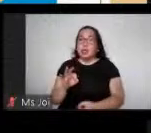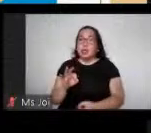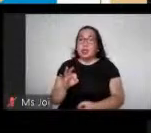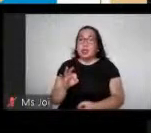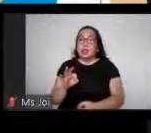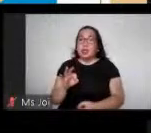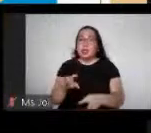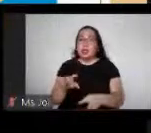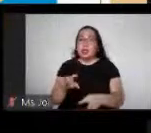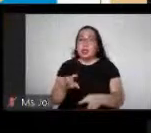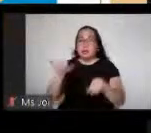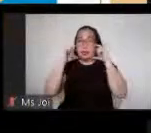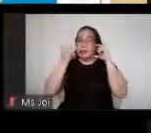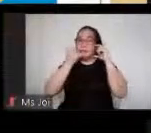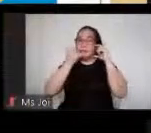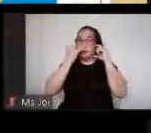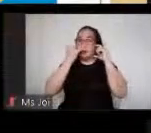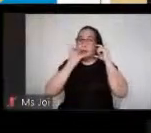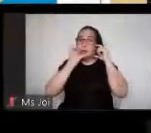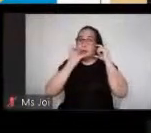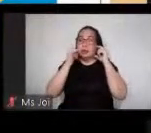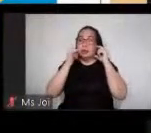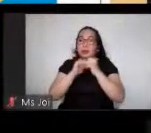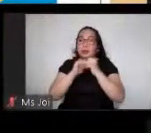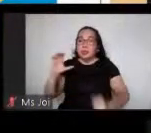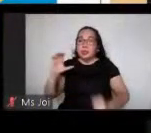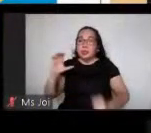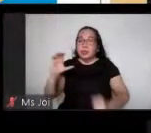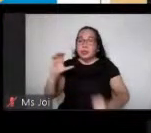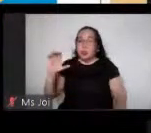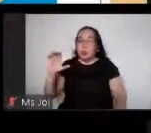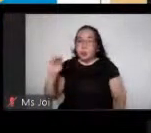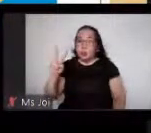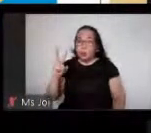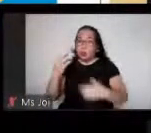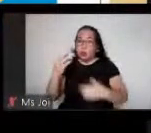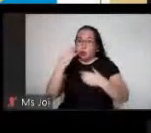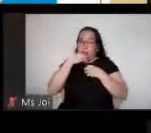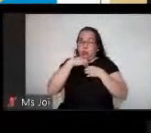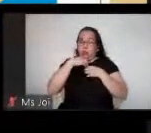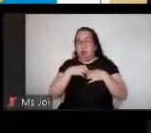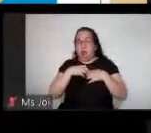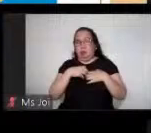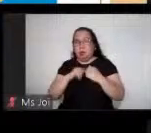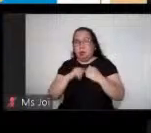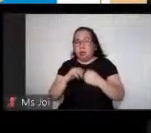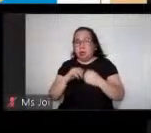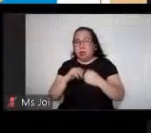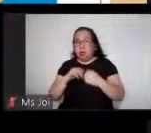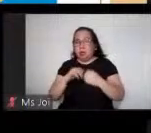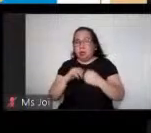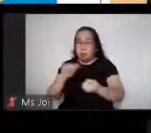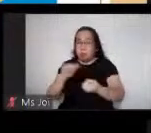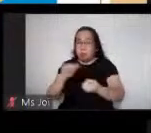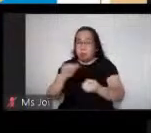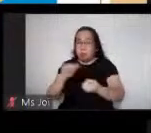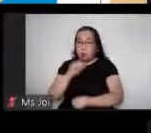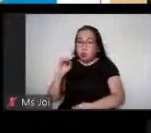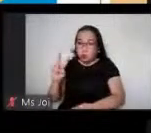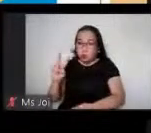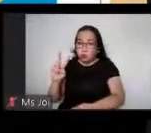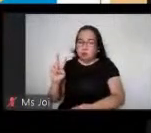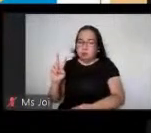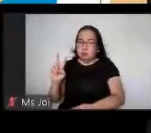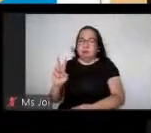karoon sa intoxication or baka oxygen natin. To show you the proper way